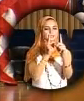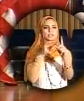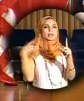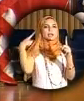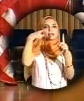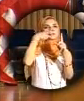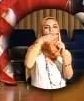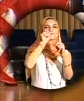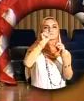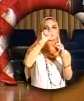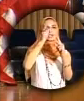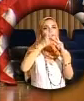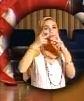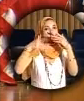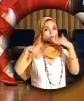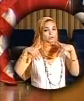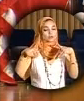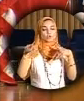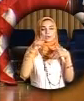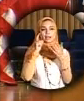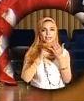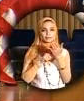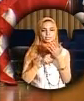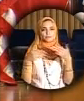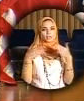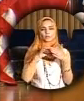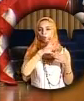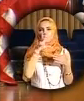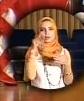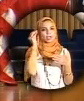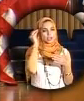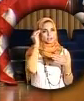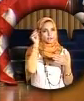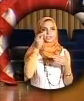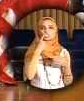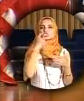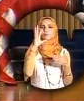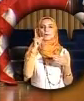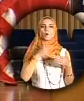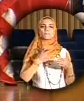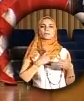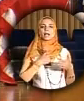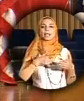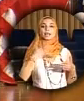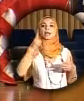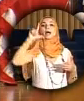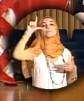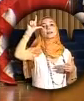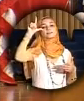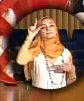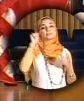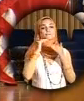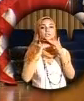peaceful information and knowledge society. It is essential, therefore, that we use every opportunity to empower them,